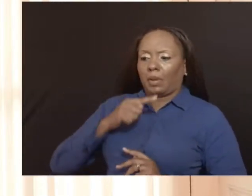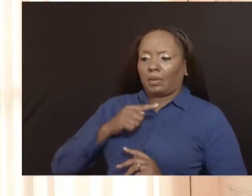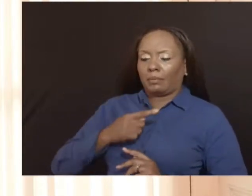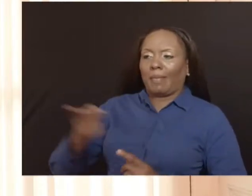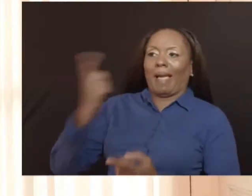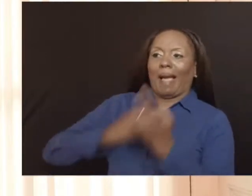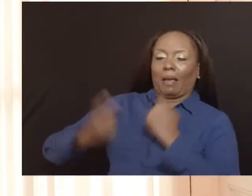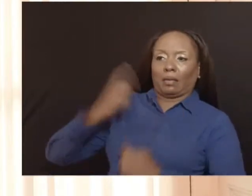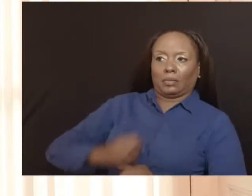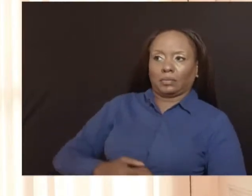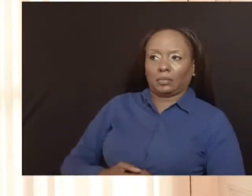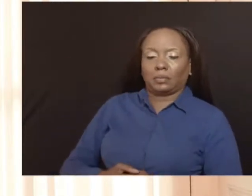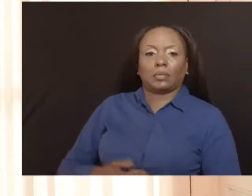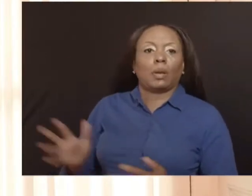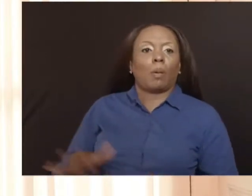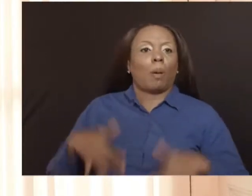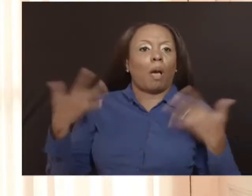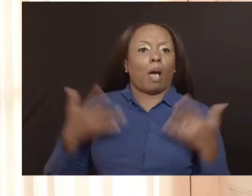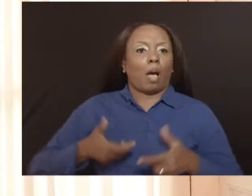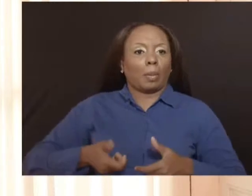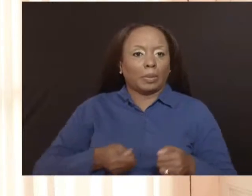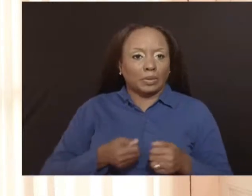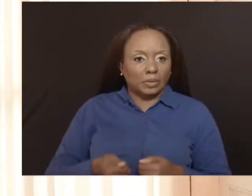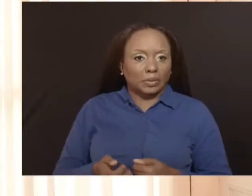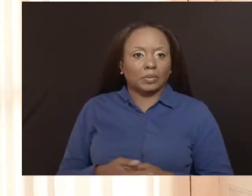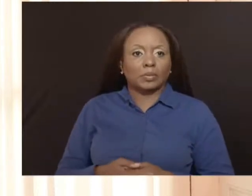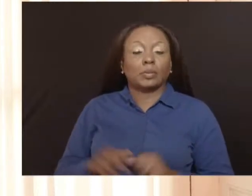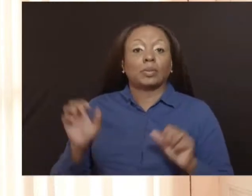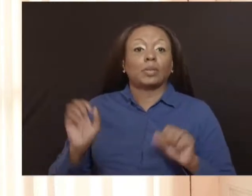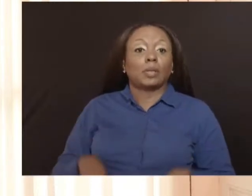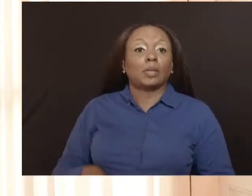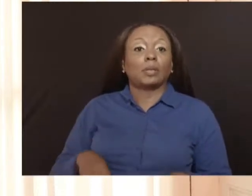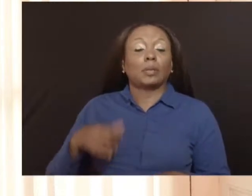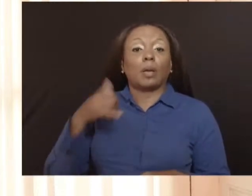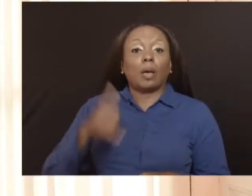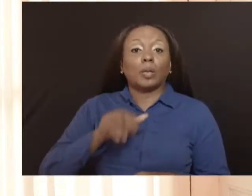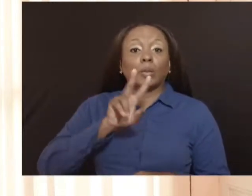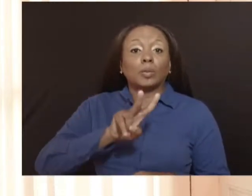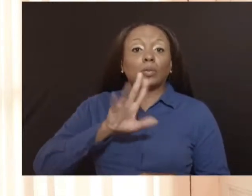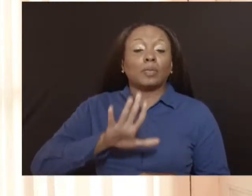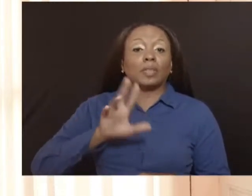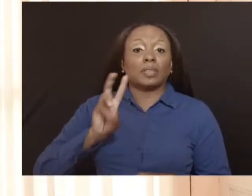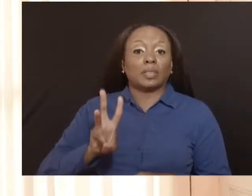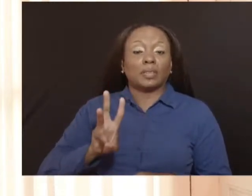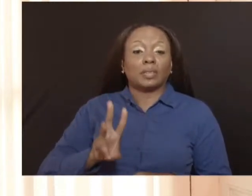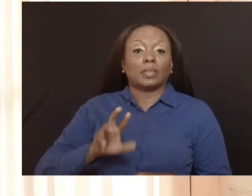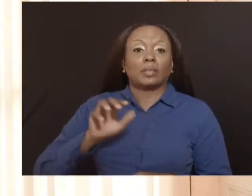their questions to us via WhatsApp. That number is